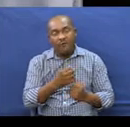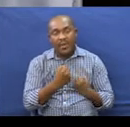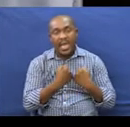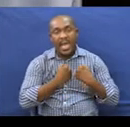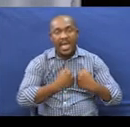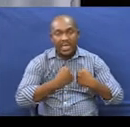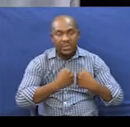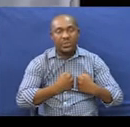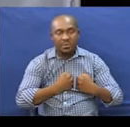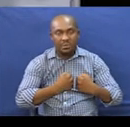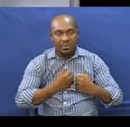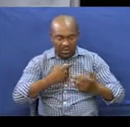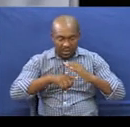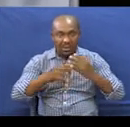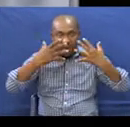energy.